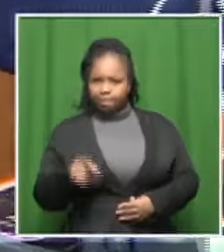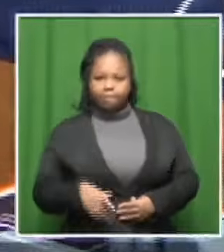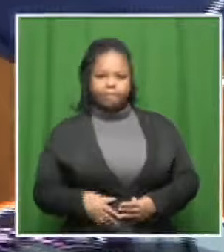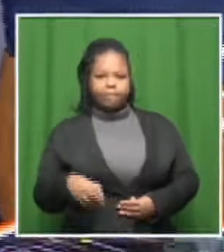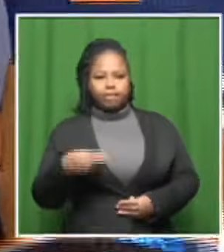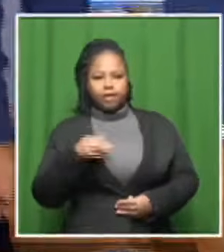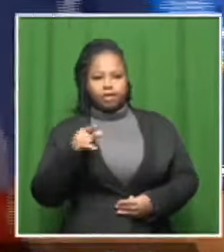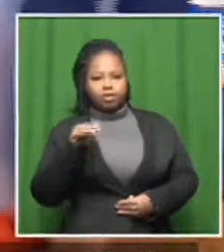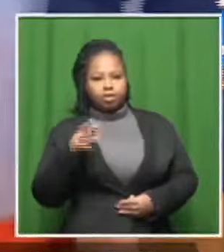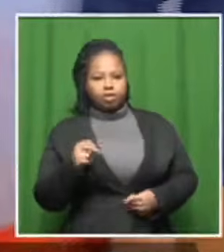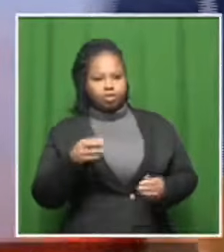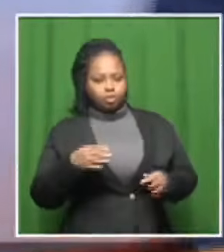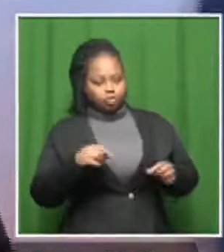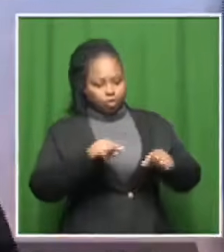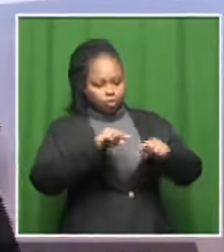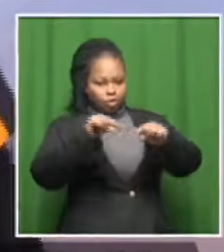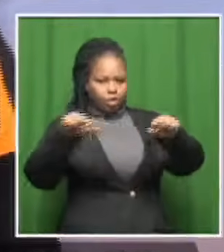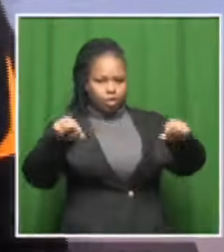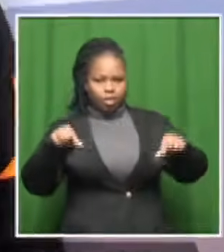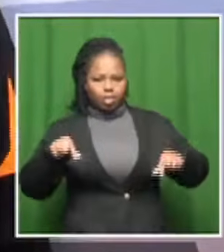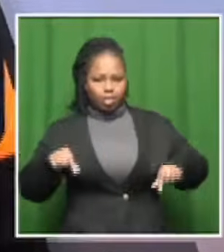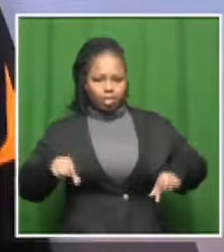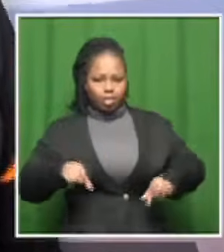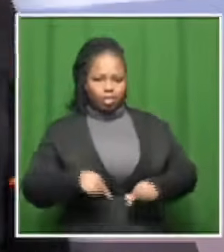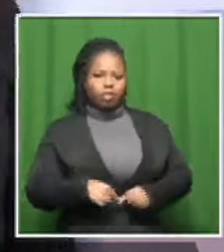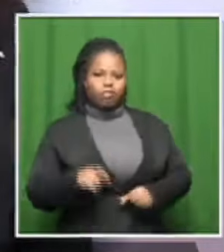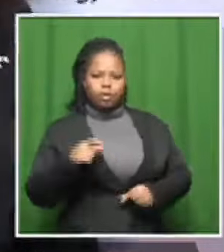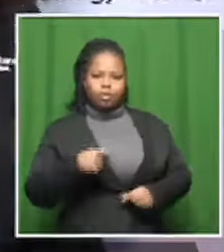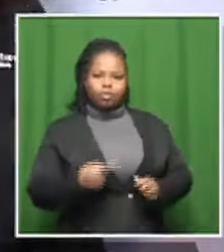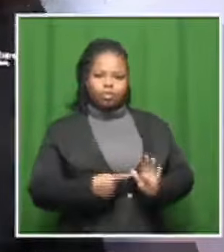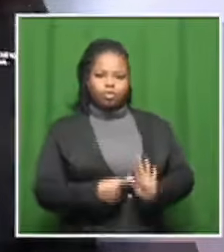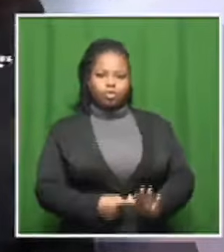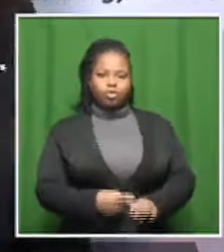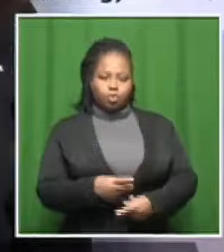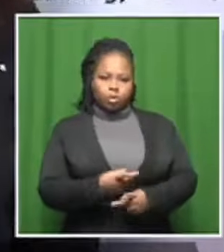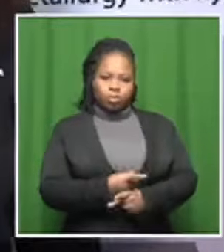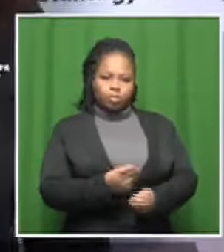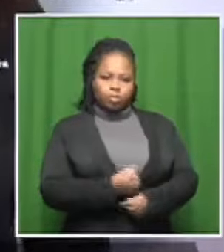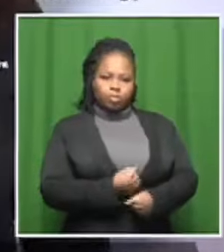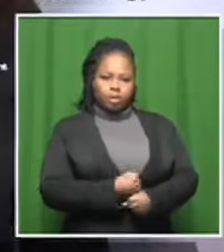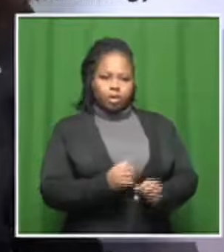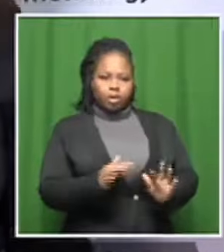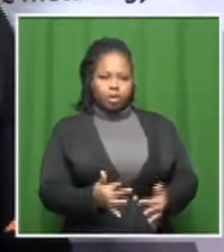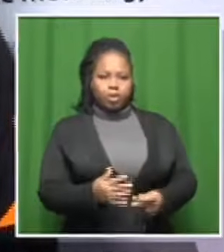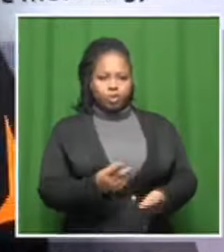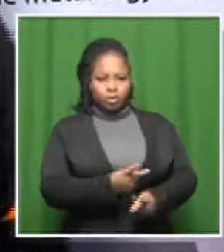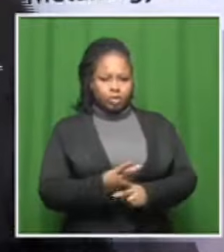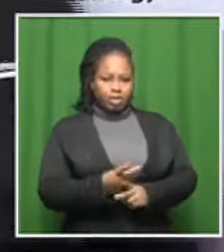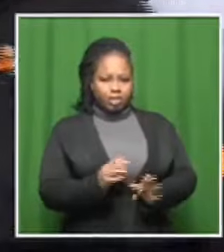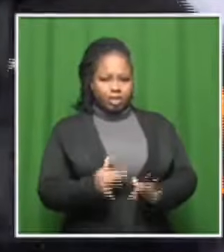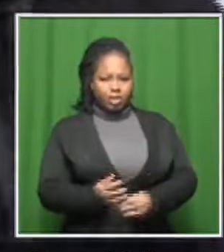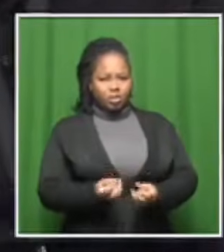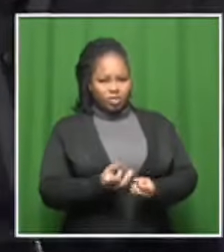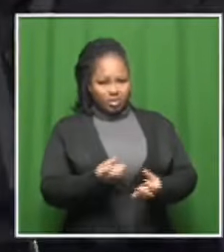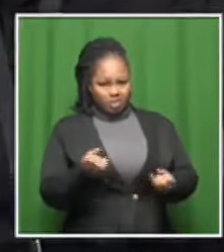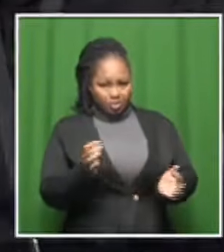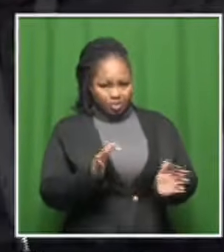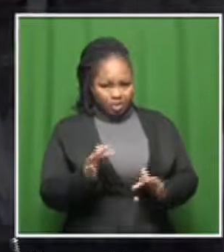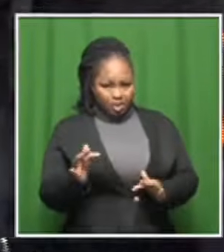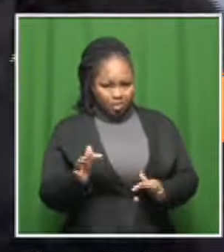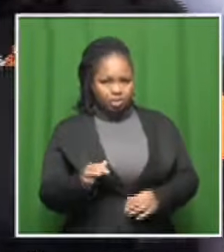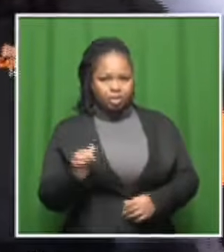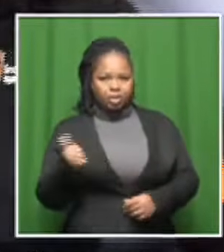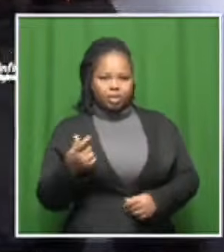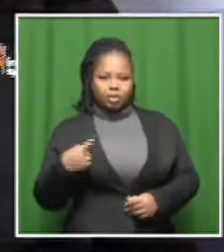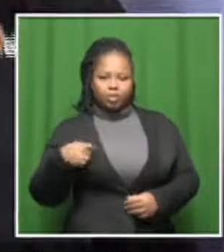roadmap table where we show how hydrogen is produced, how it's stored and how is it distributed. So we use wind